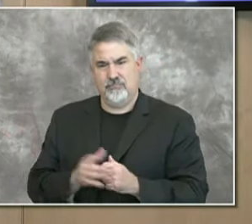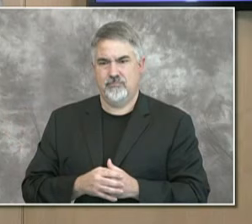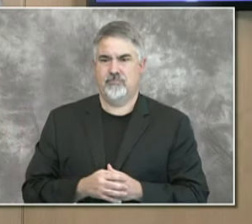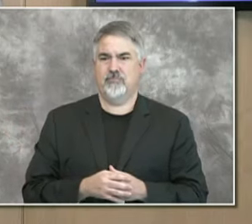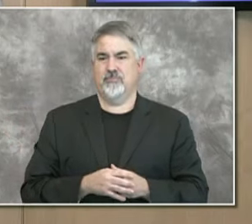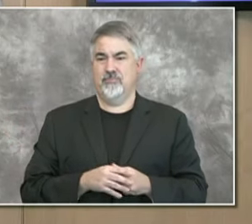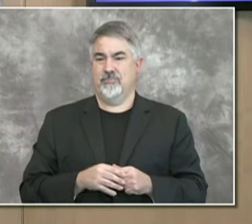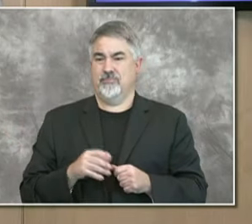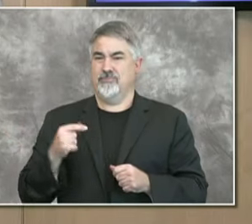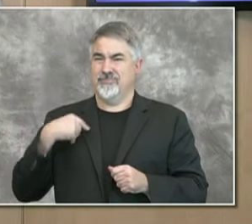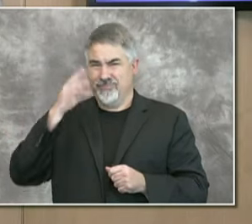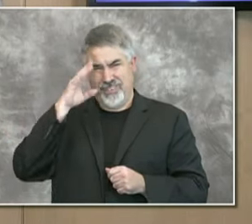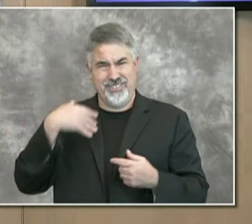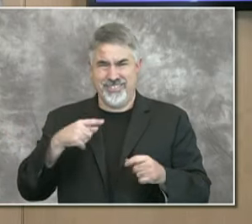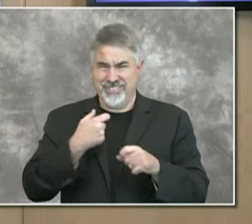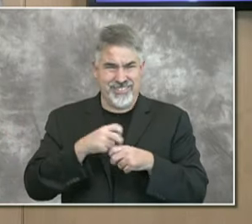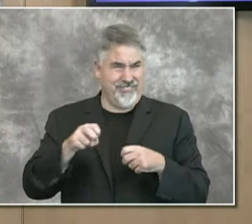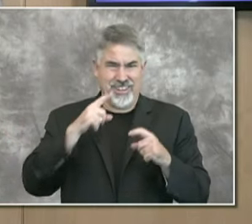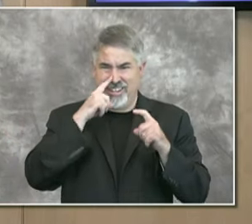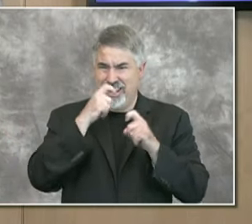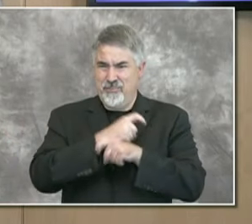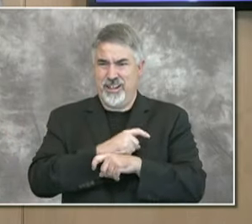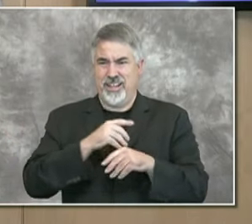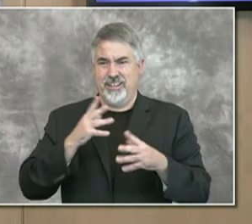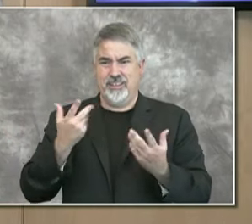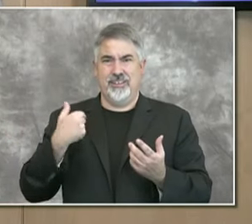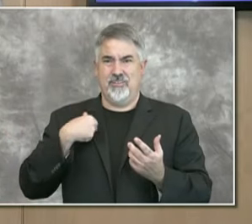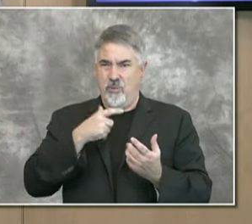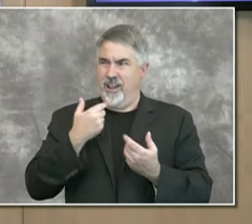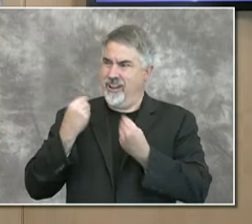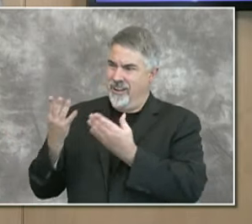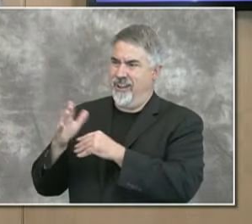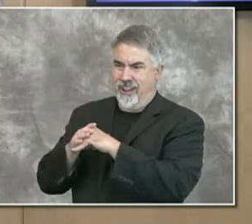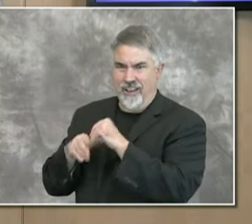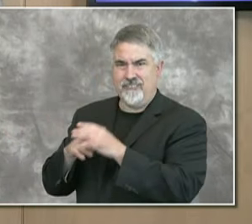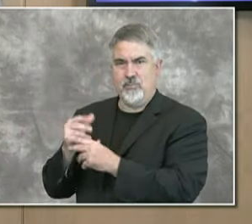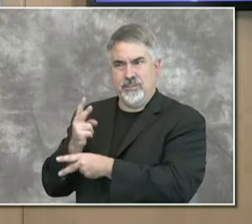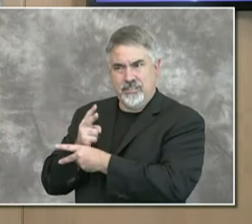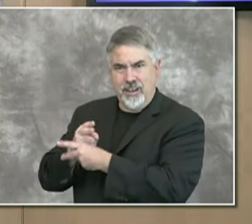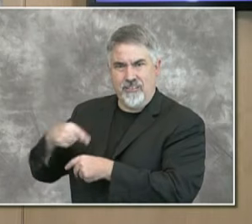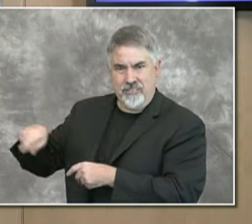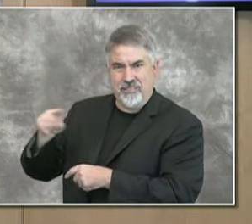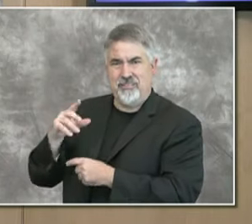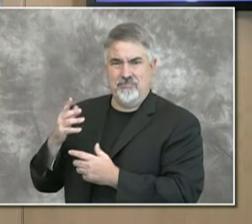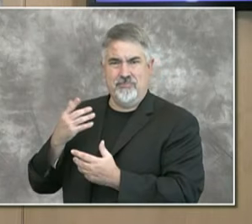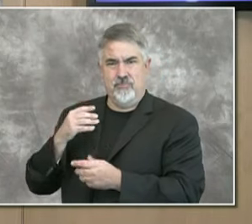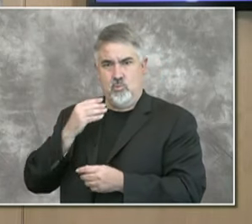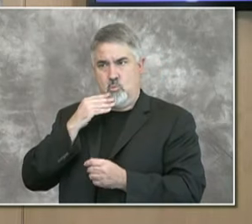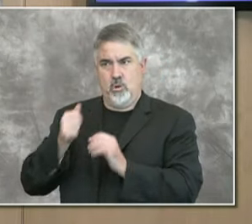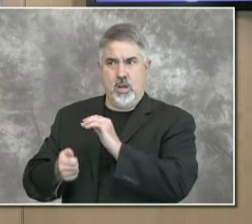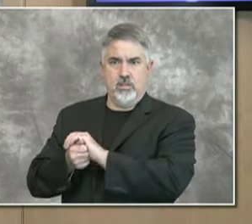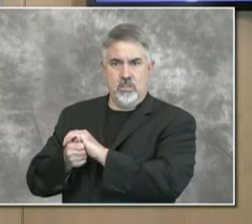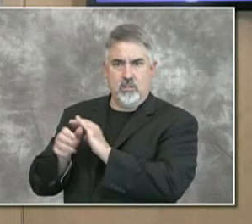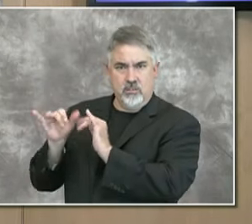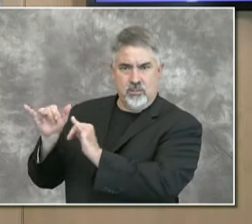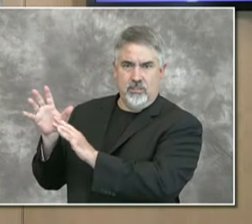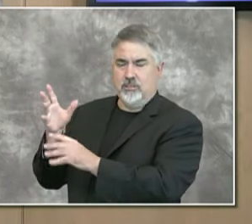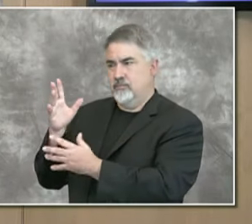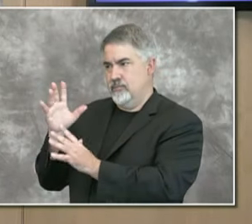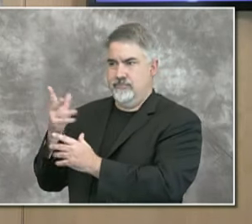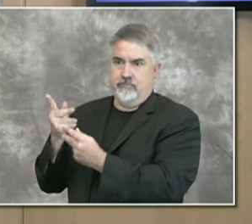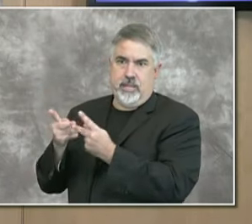an environment where they're comfortable staying to prevent the spread of the virus. I can also confirm that law enforcement has had to respond to those